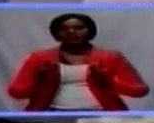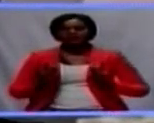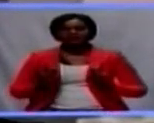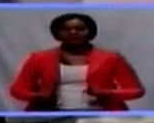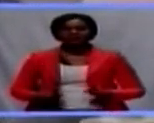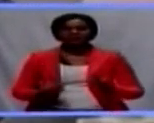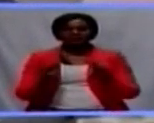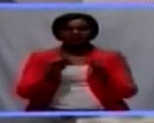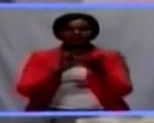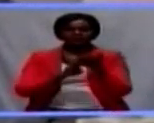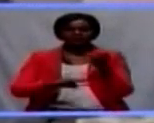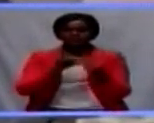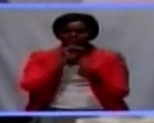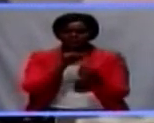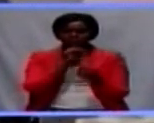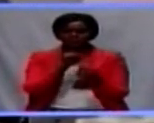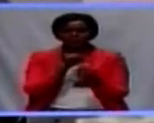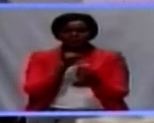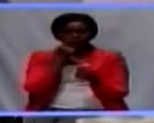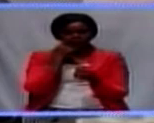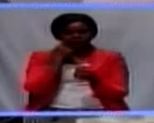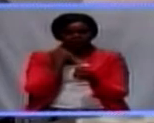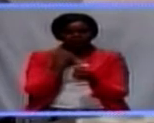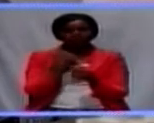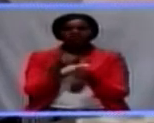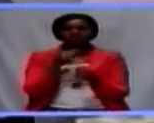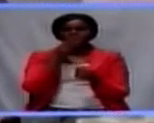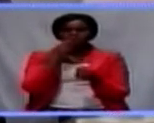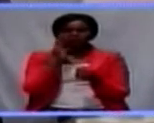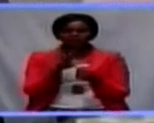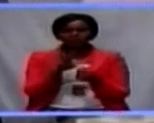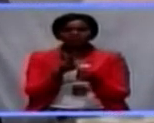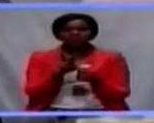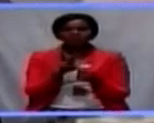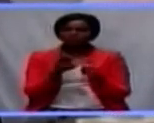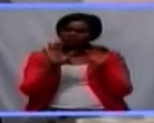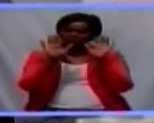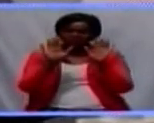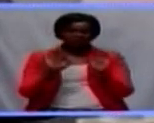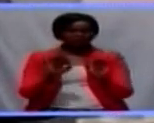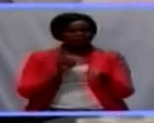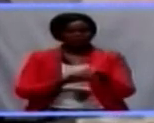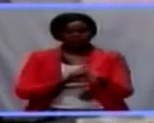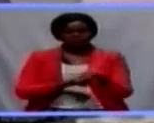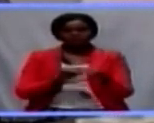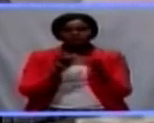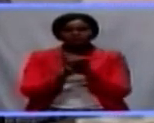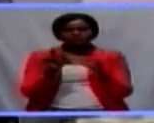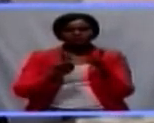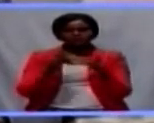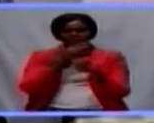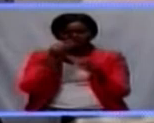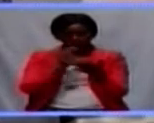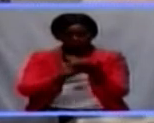would believe is true, I think it's a waste of such a wonderful resource. Such creative people should write